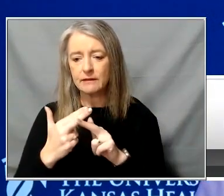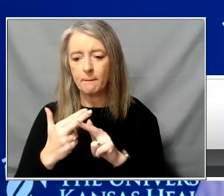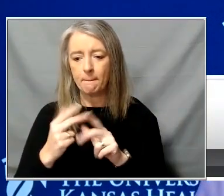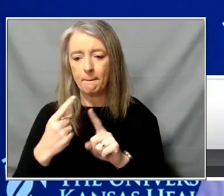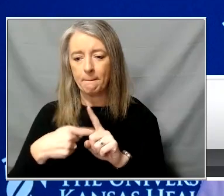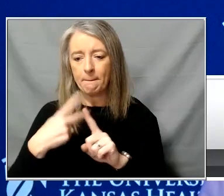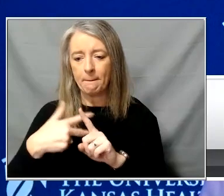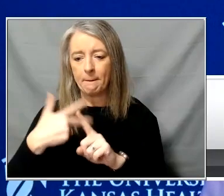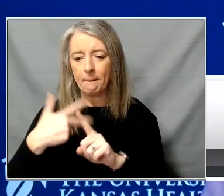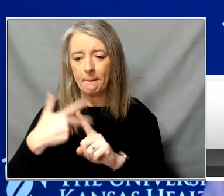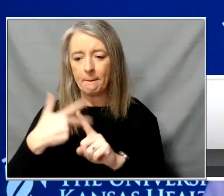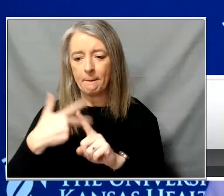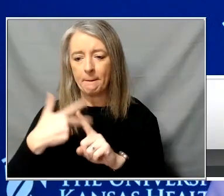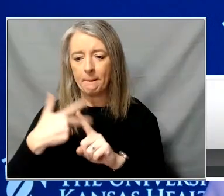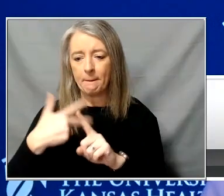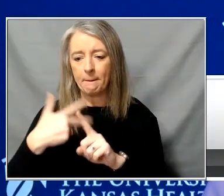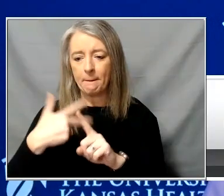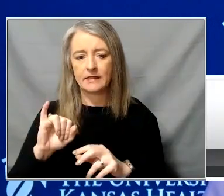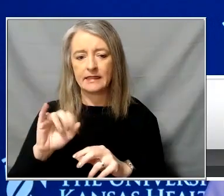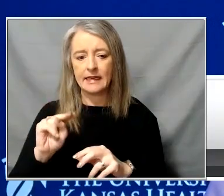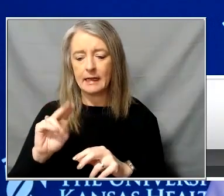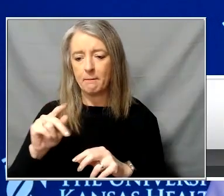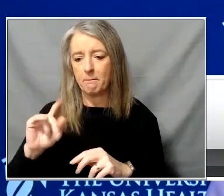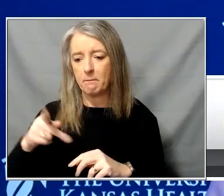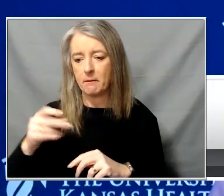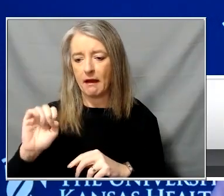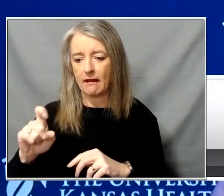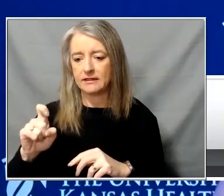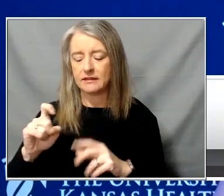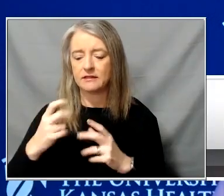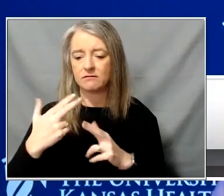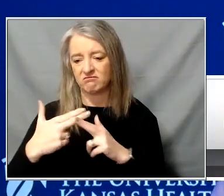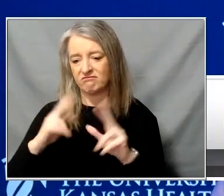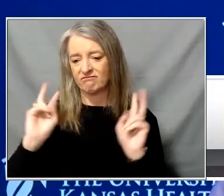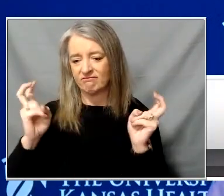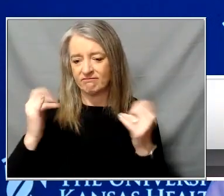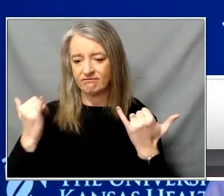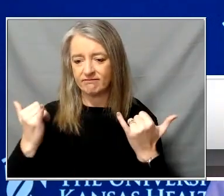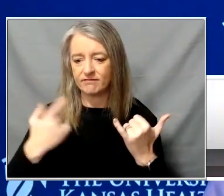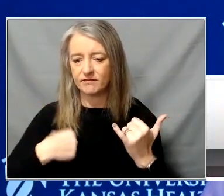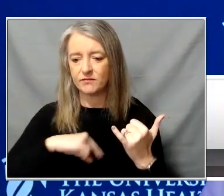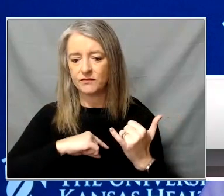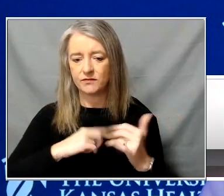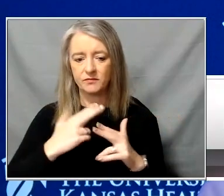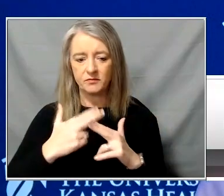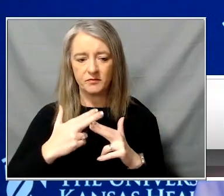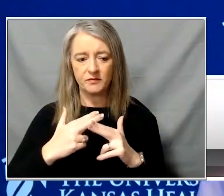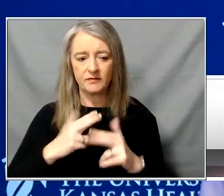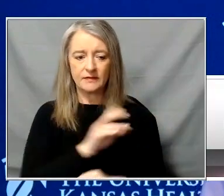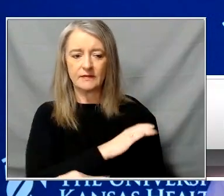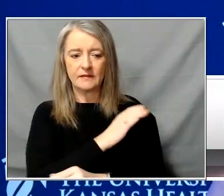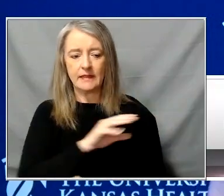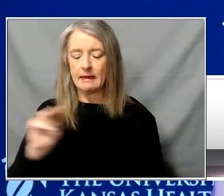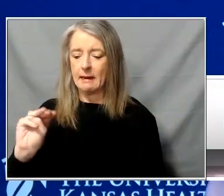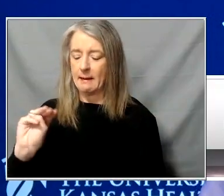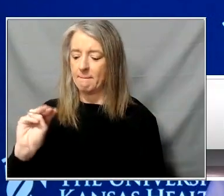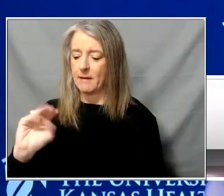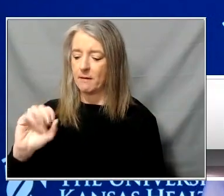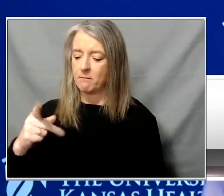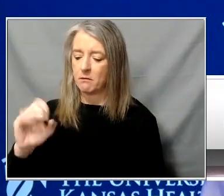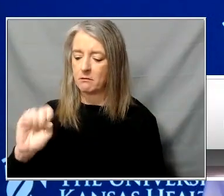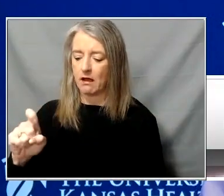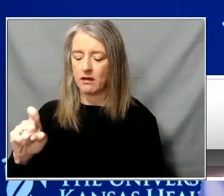we with this Mpox? Yeah. So again, just as you said, it was monkeypox. They said they were going to change the name. I think everybody was in favor for that.